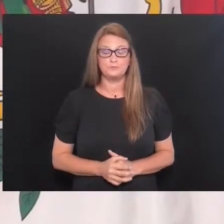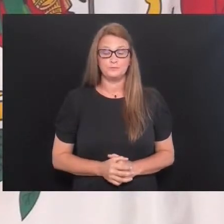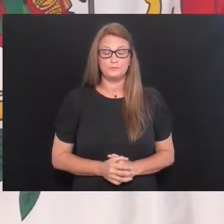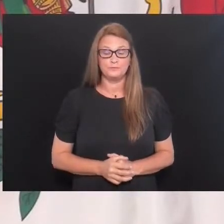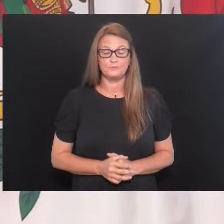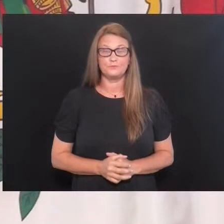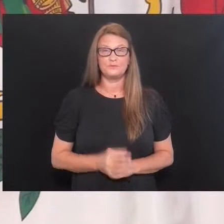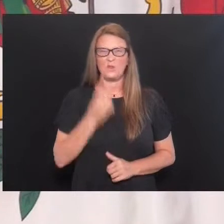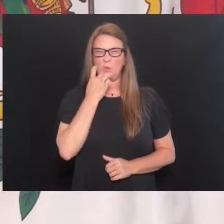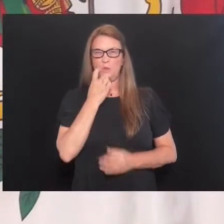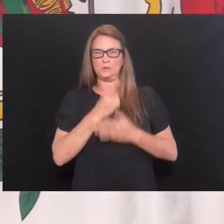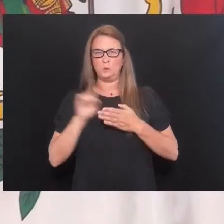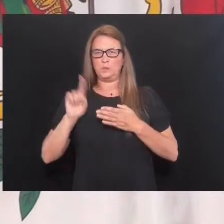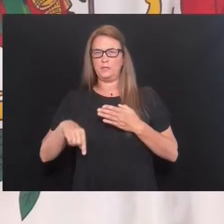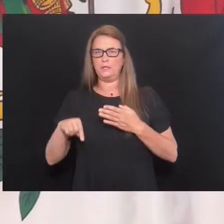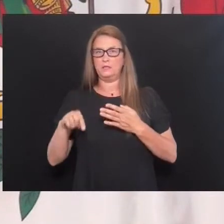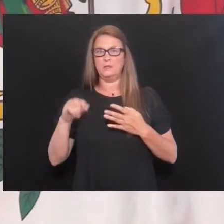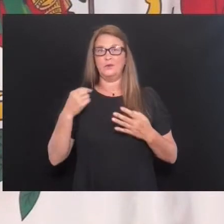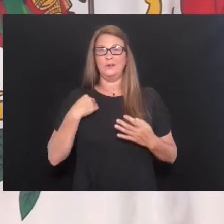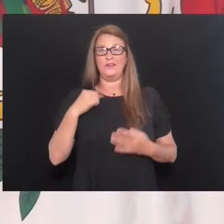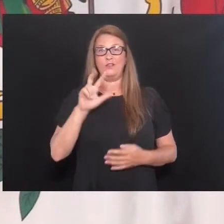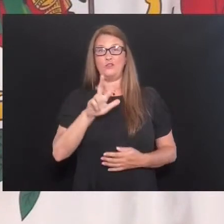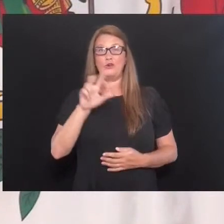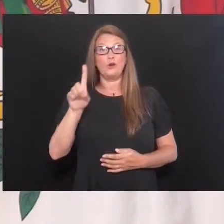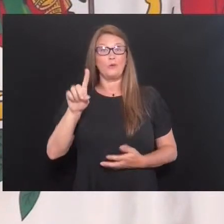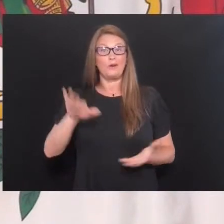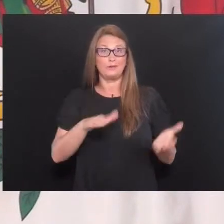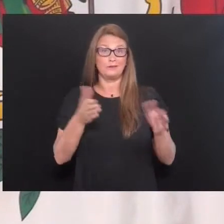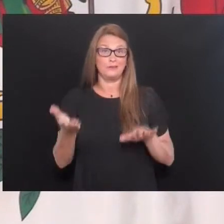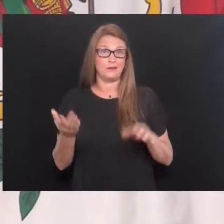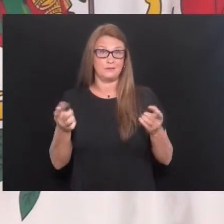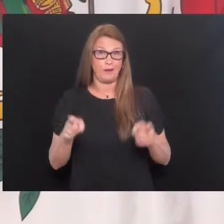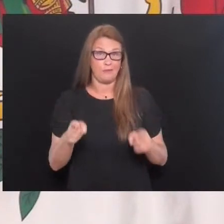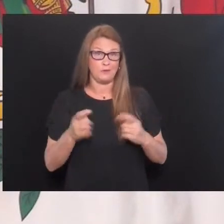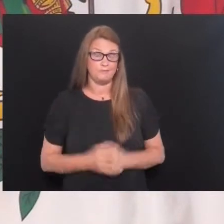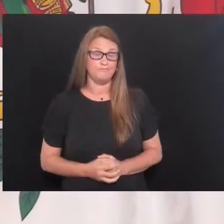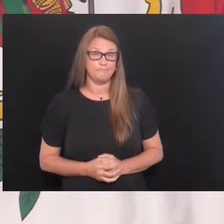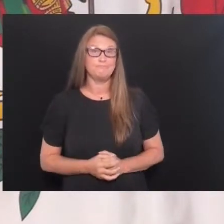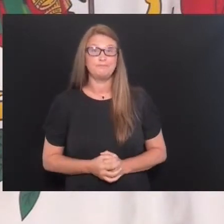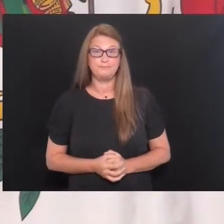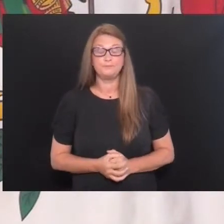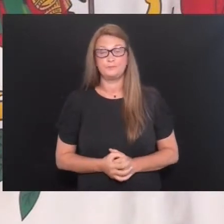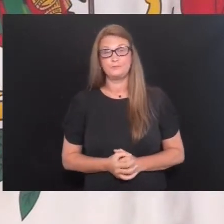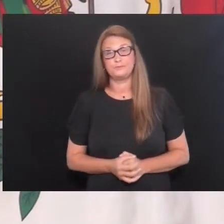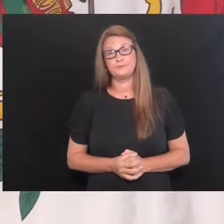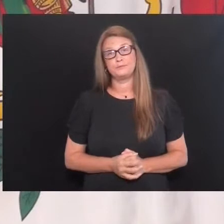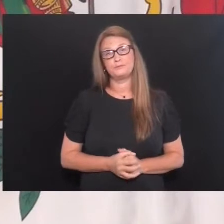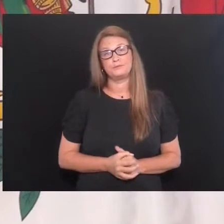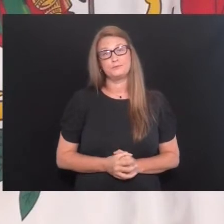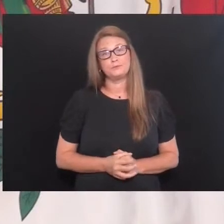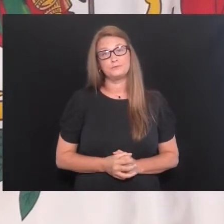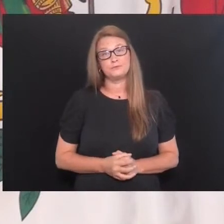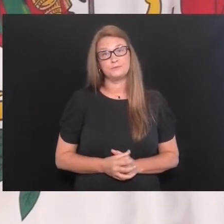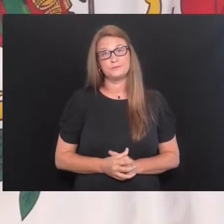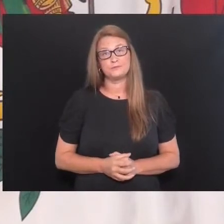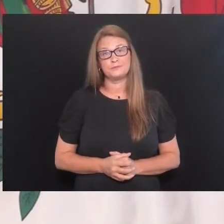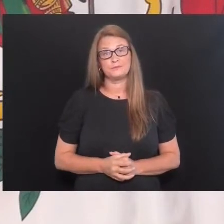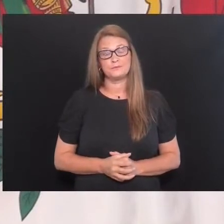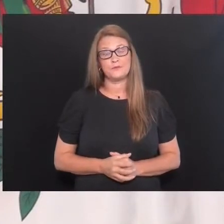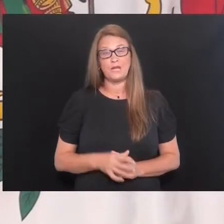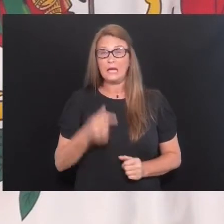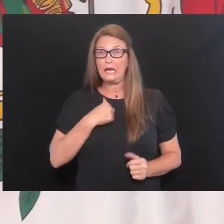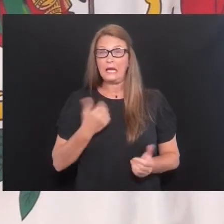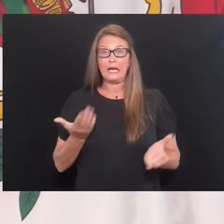Over the weekend, we've had 31 additional deaths. I ask you over and over and over to pay all